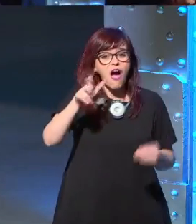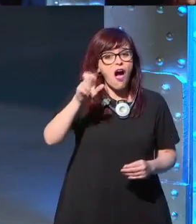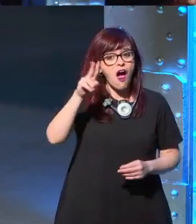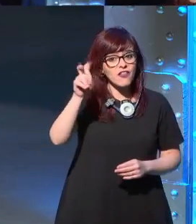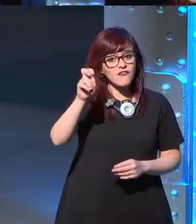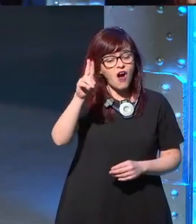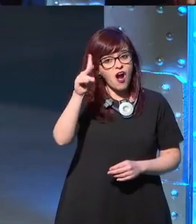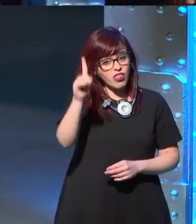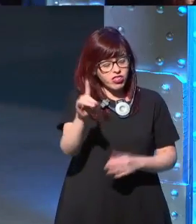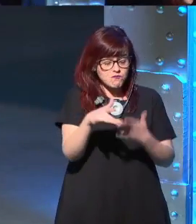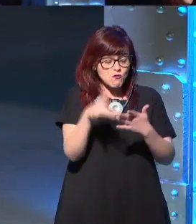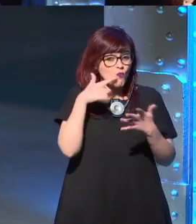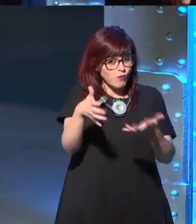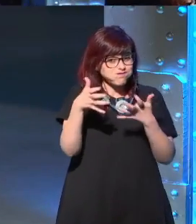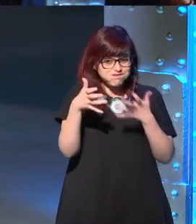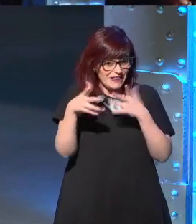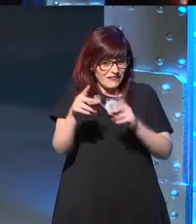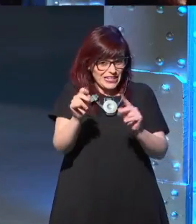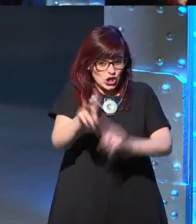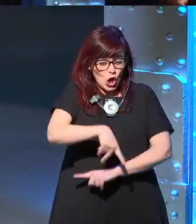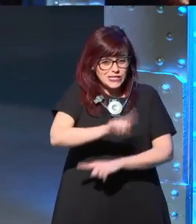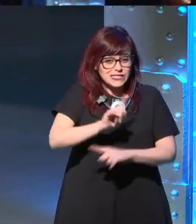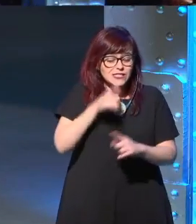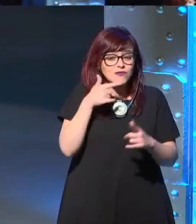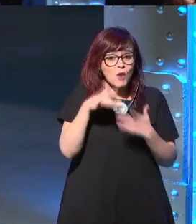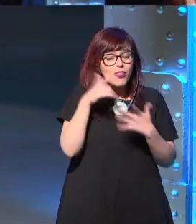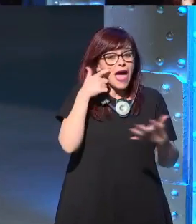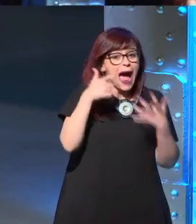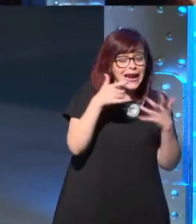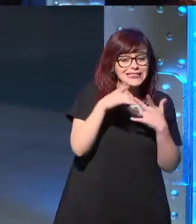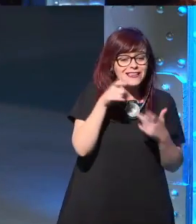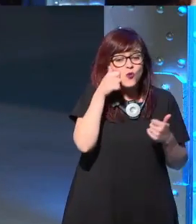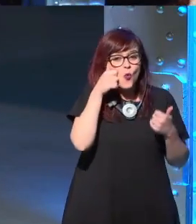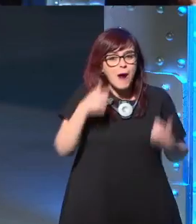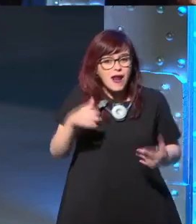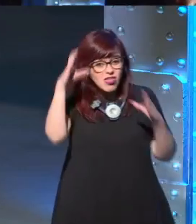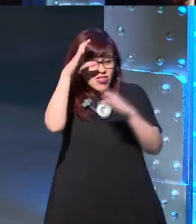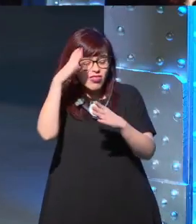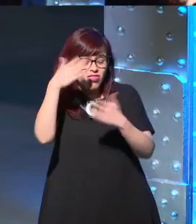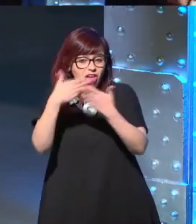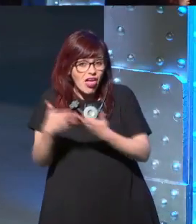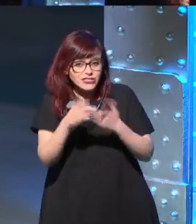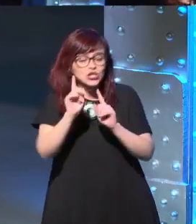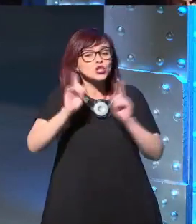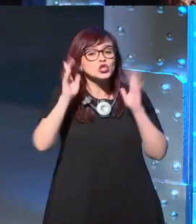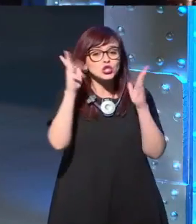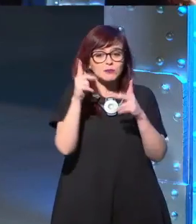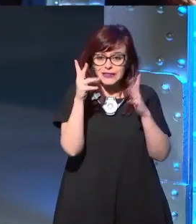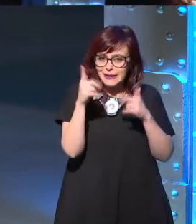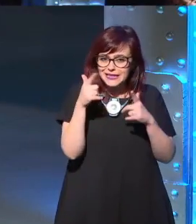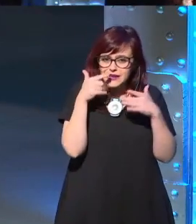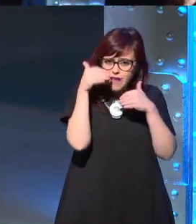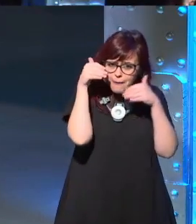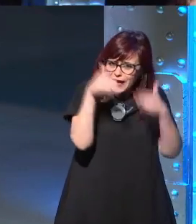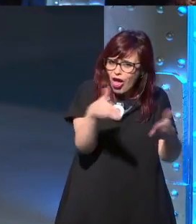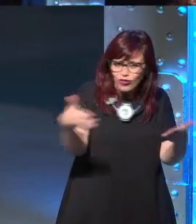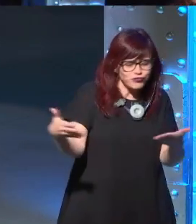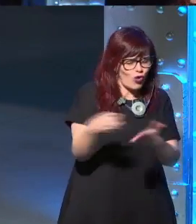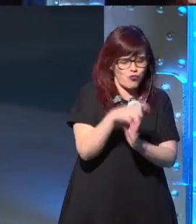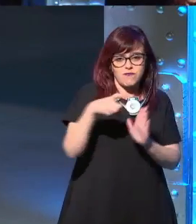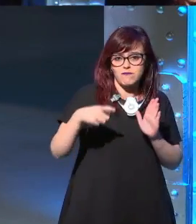necessary arts and humanities courses, but does only applied math. When it comes to creating a music player,